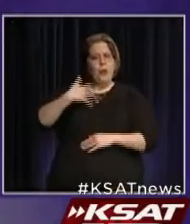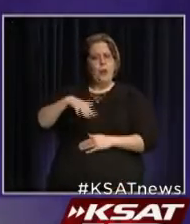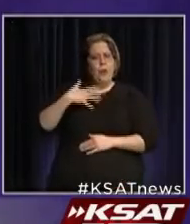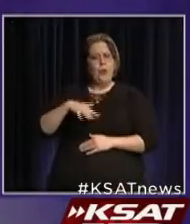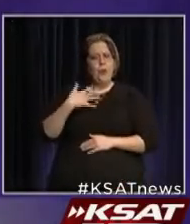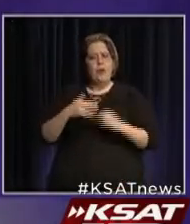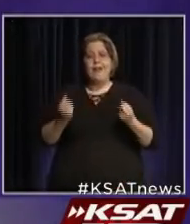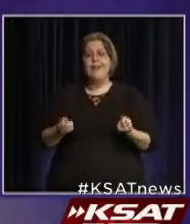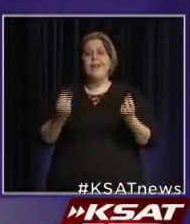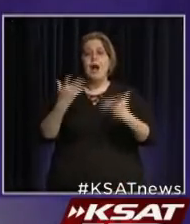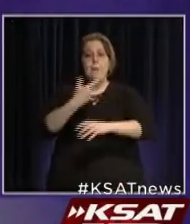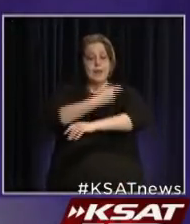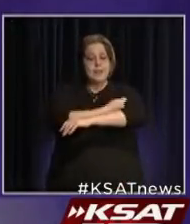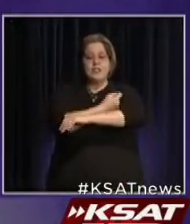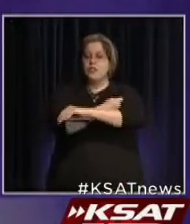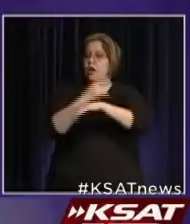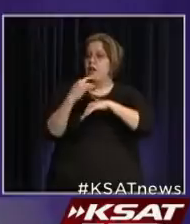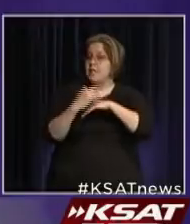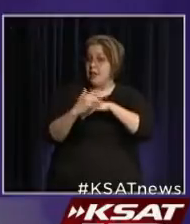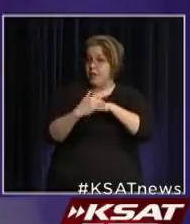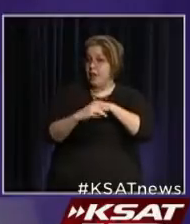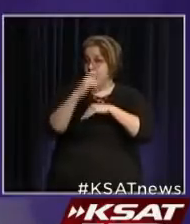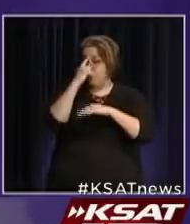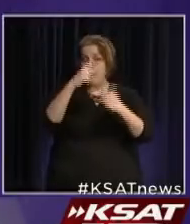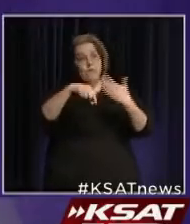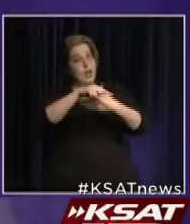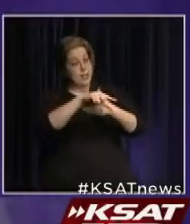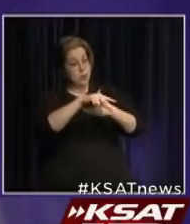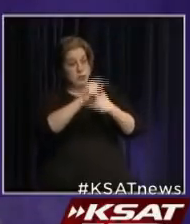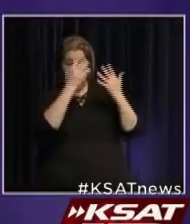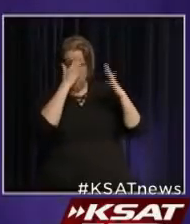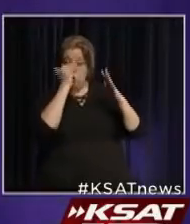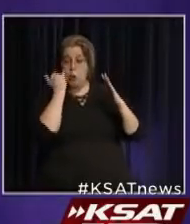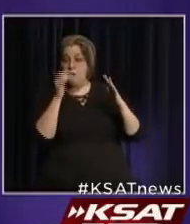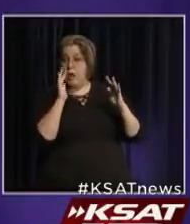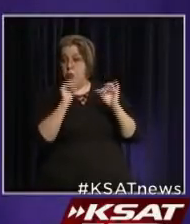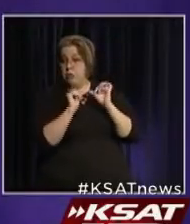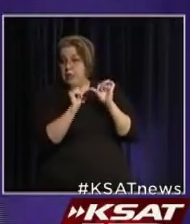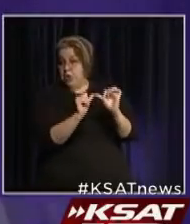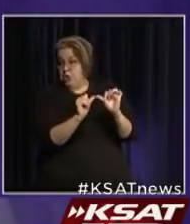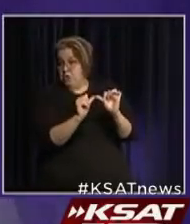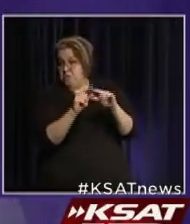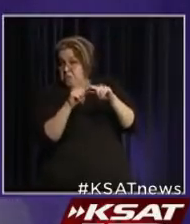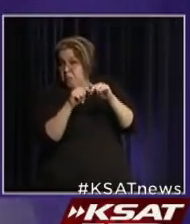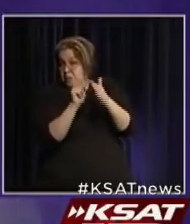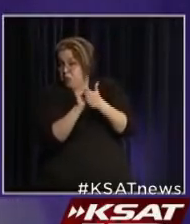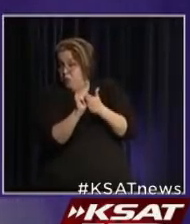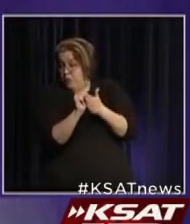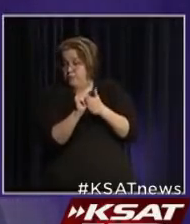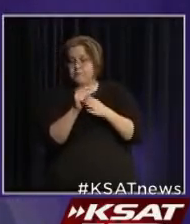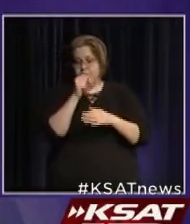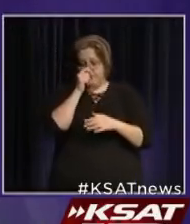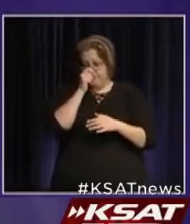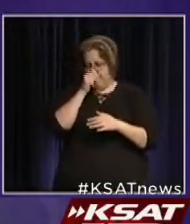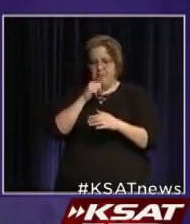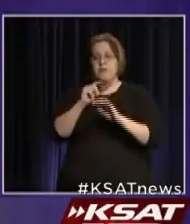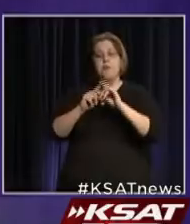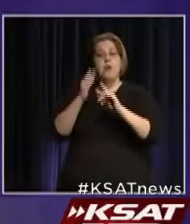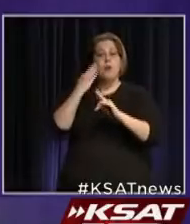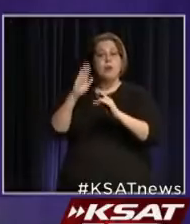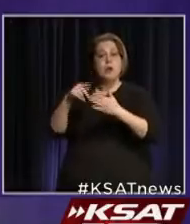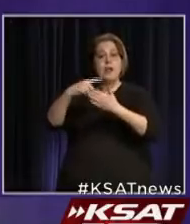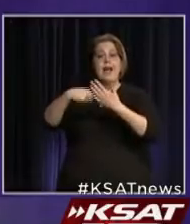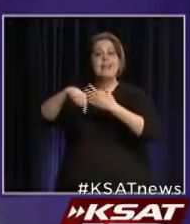of doses available for next week, at least. We don't know if that's sustainable. It's kind of week by week, but we do know that next